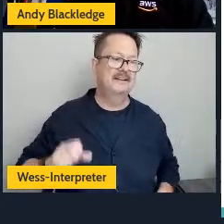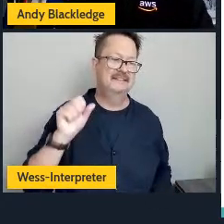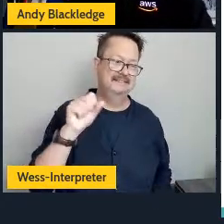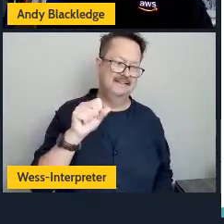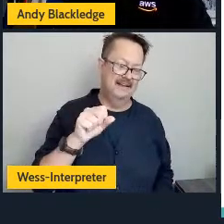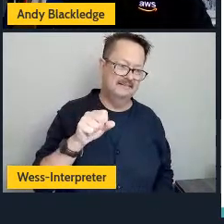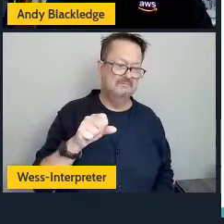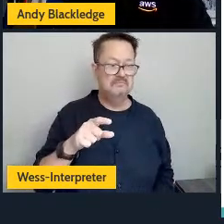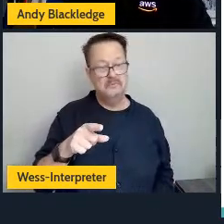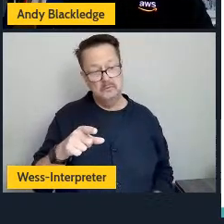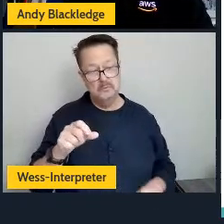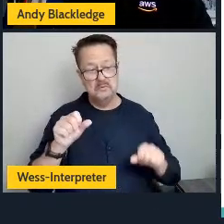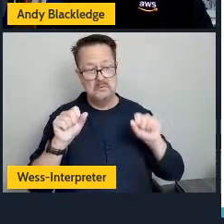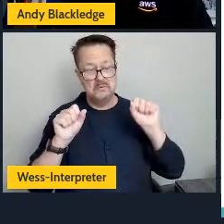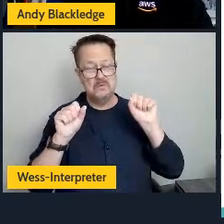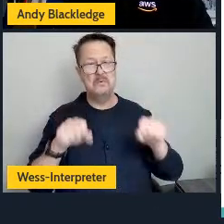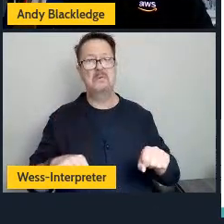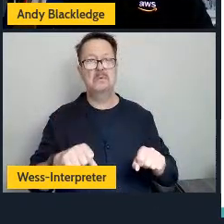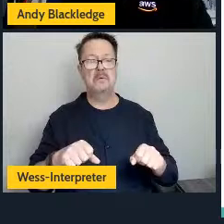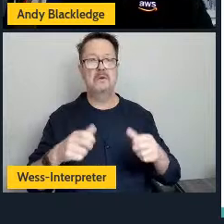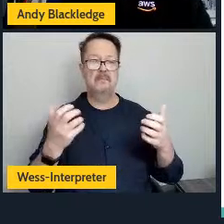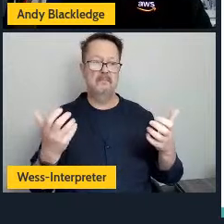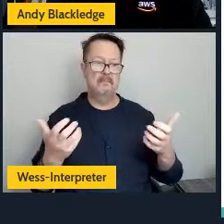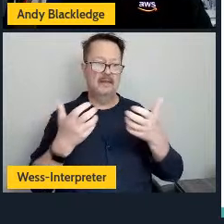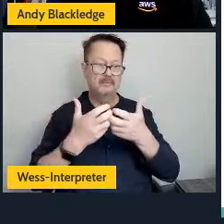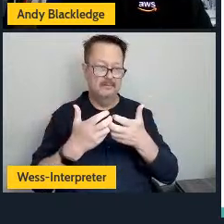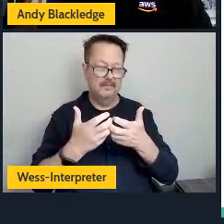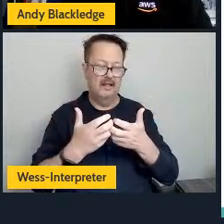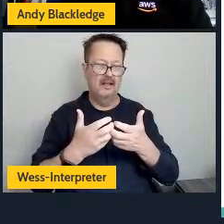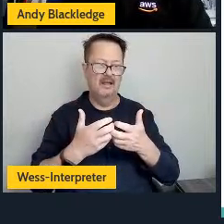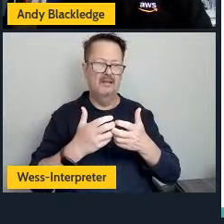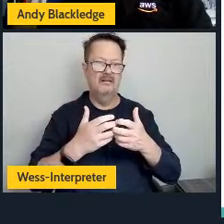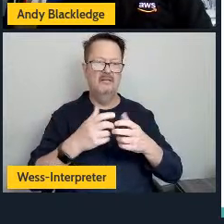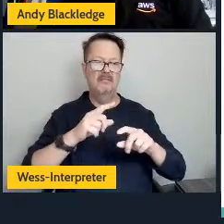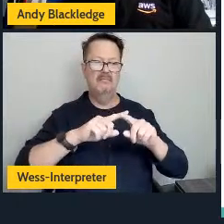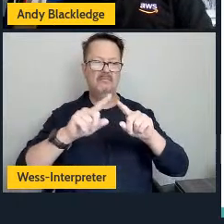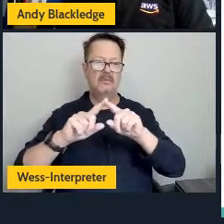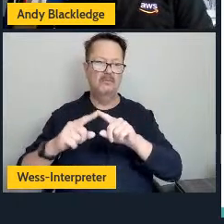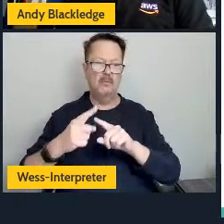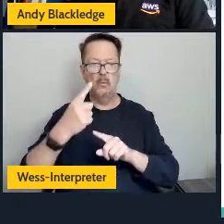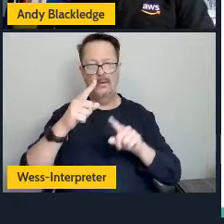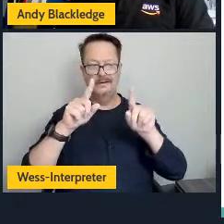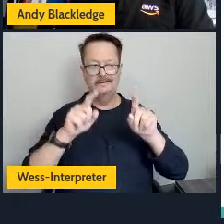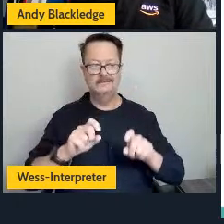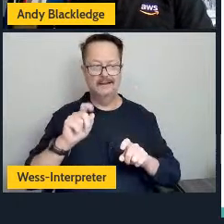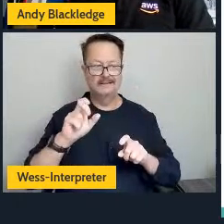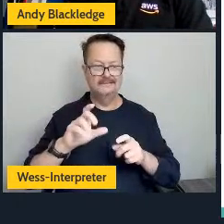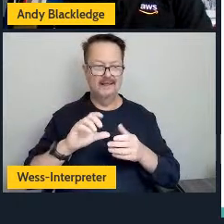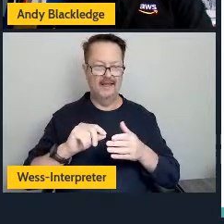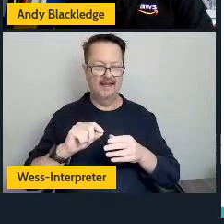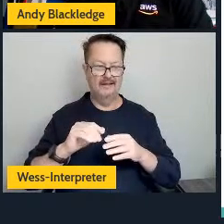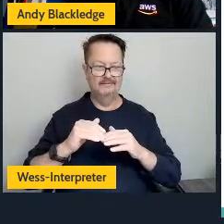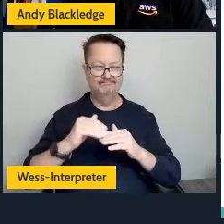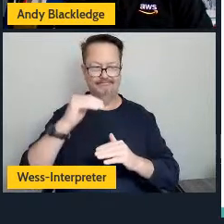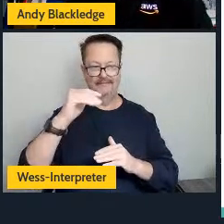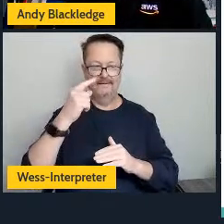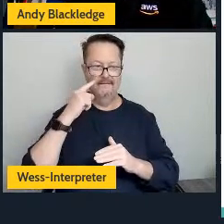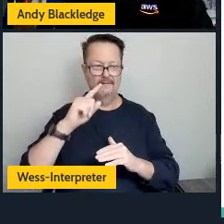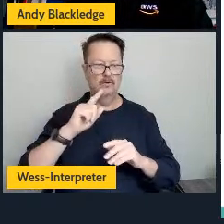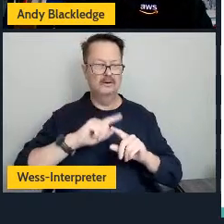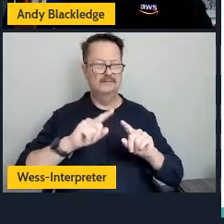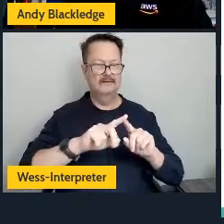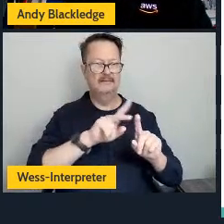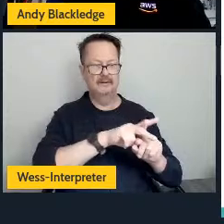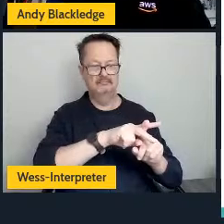Yes, you could possibly combine multiple one test stack for multiple constructs.